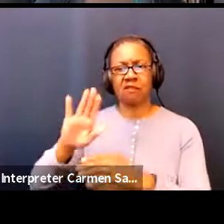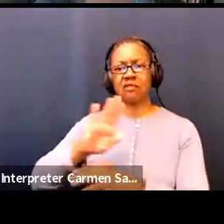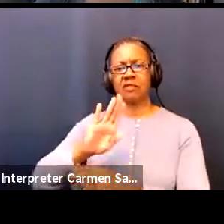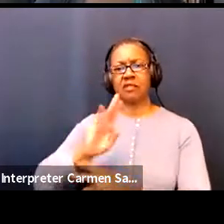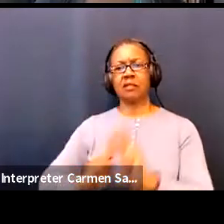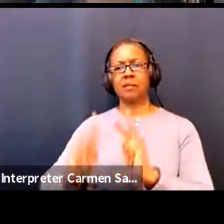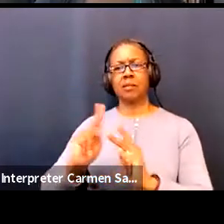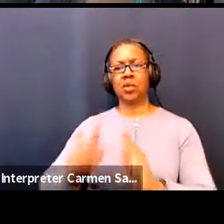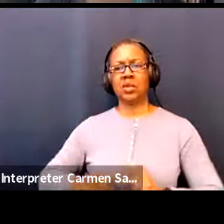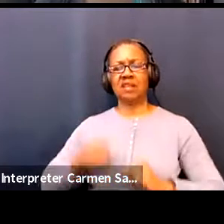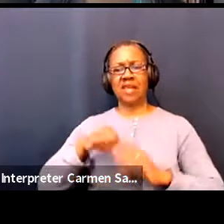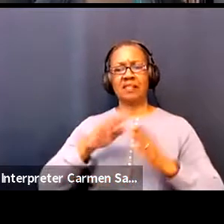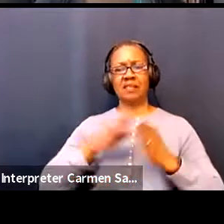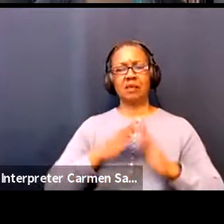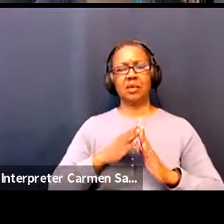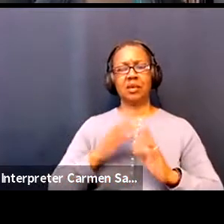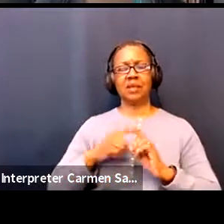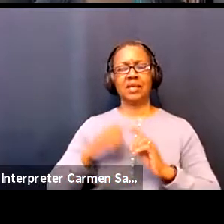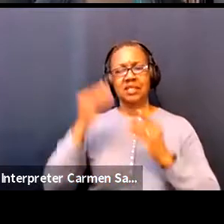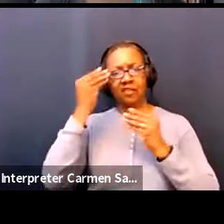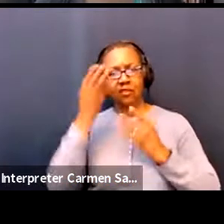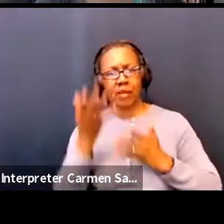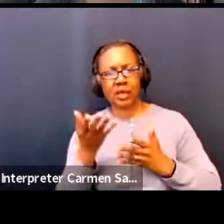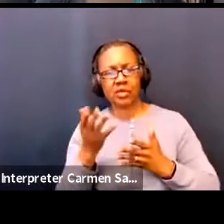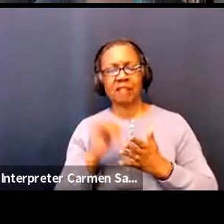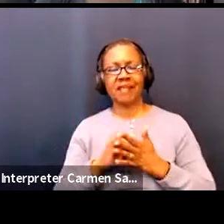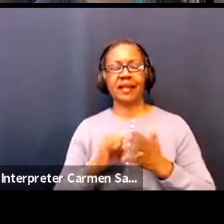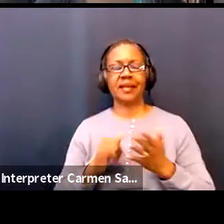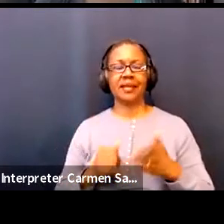the information that isn't